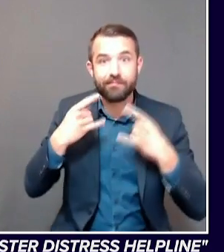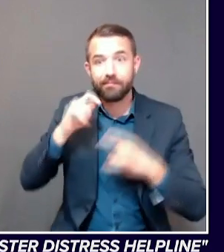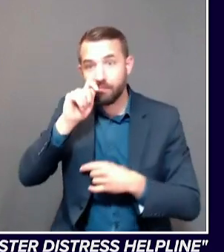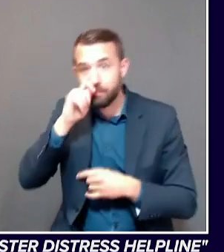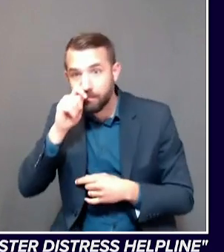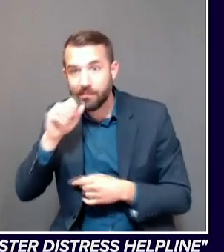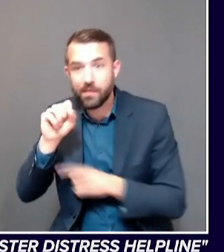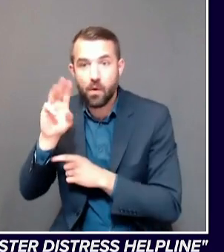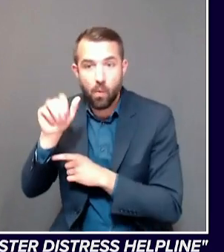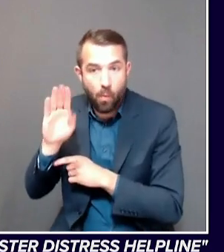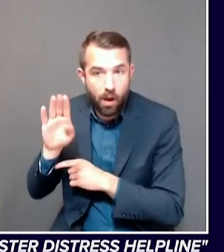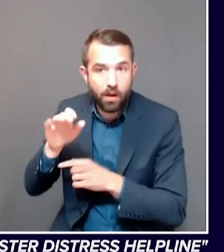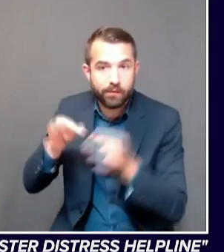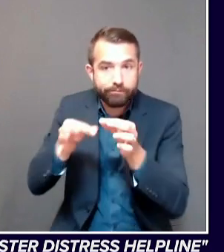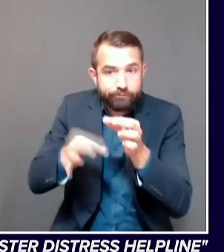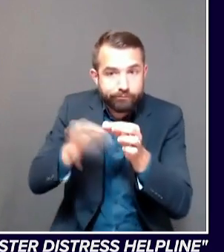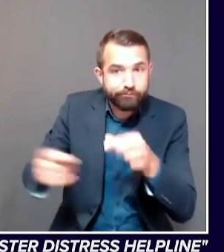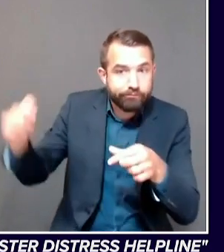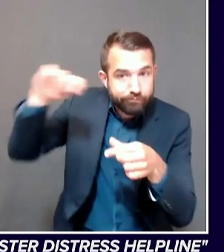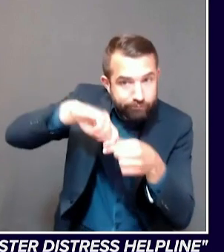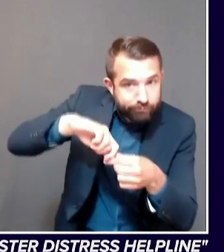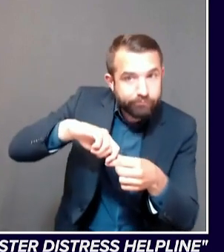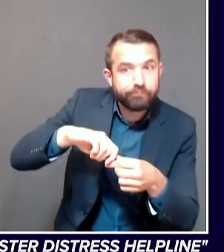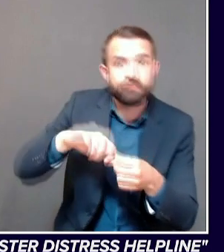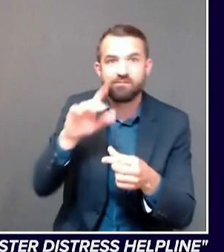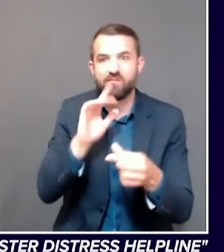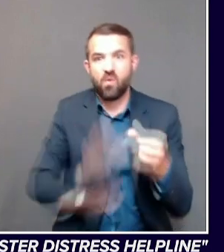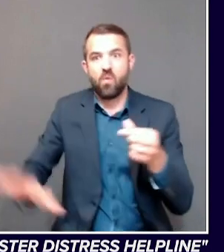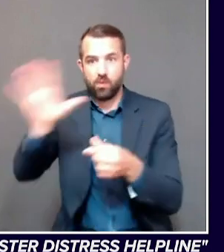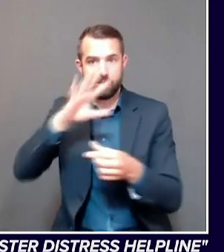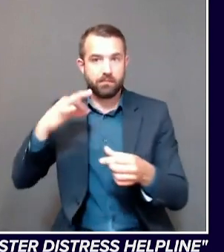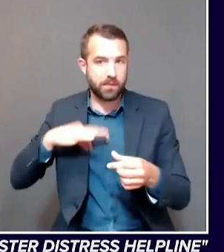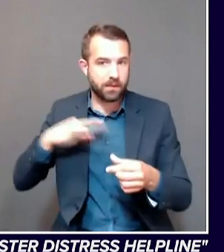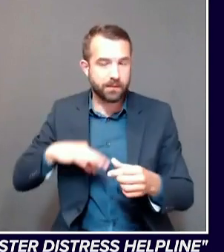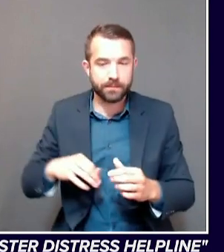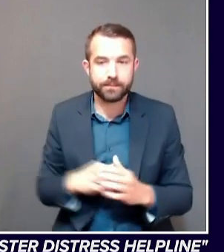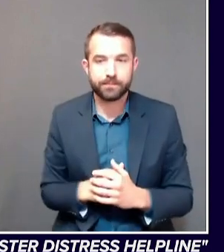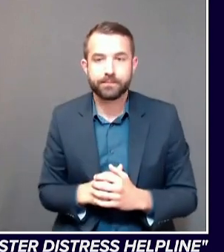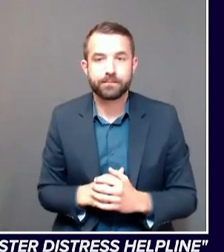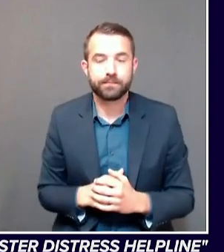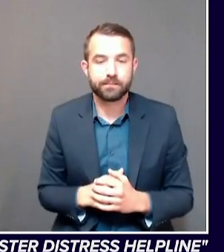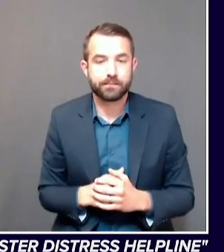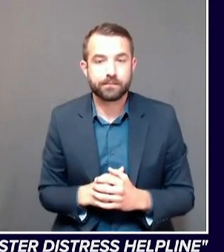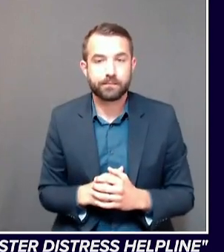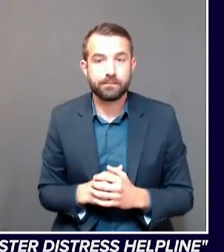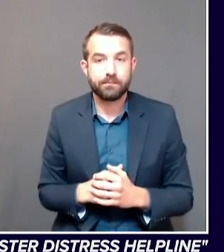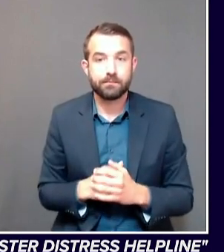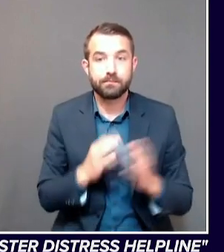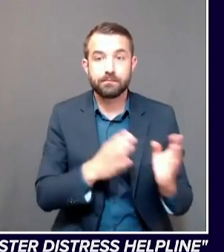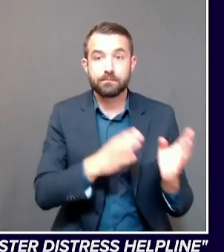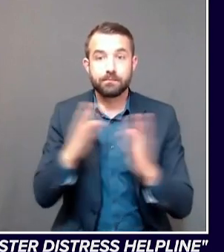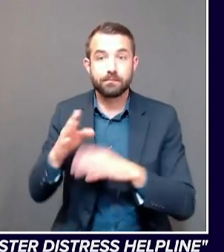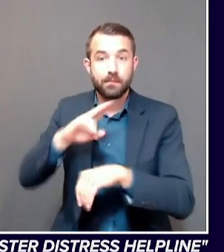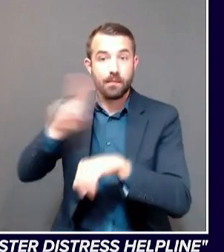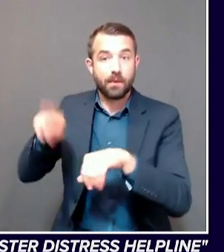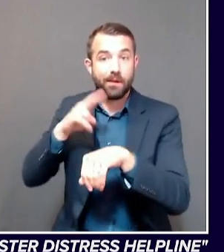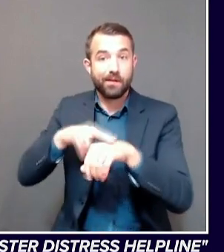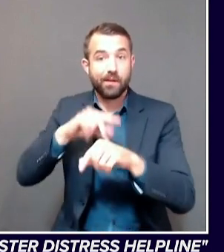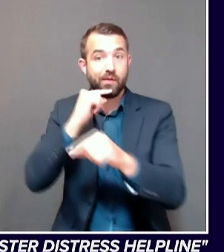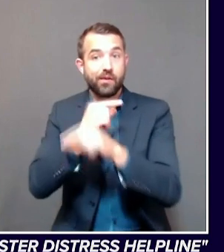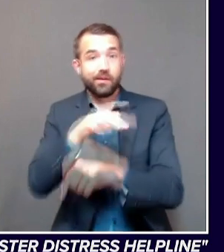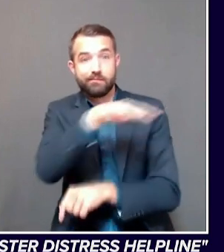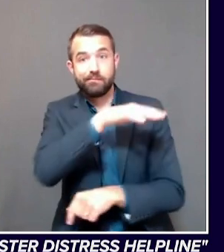swabs to healthcare providers across the state. We also are continuing our work with our colleagues at the National